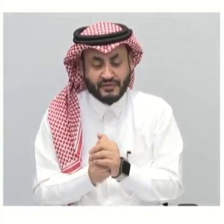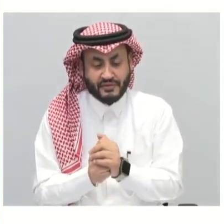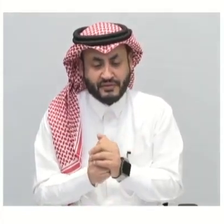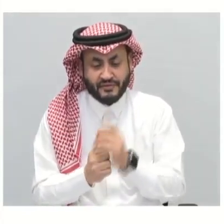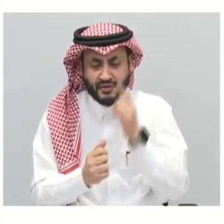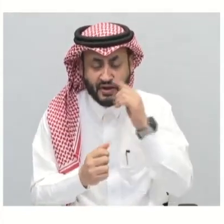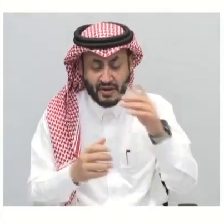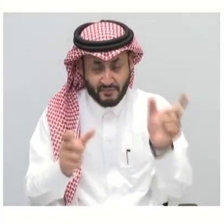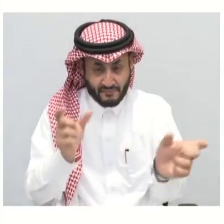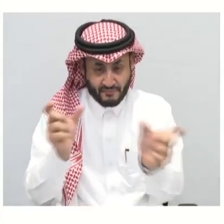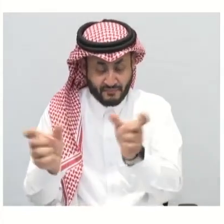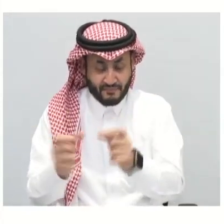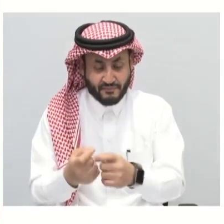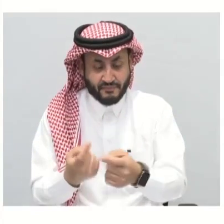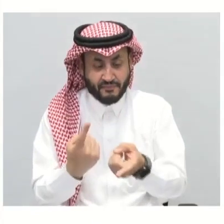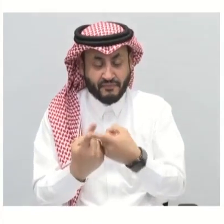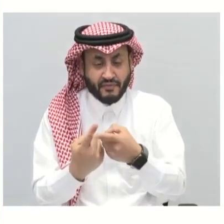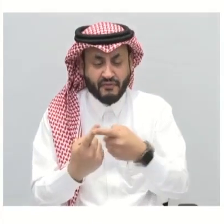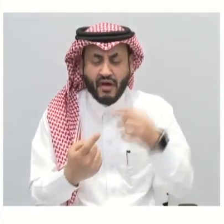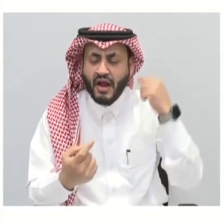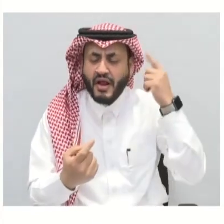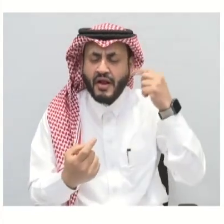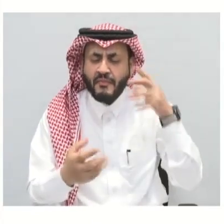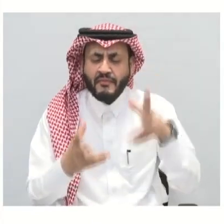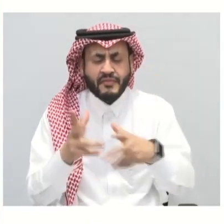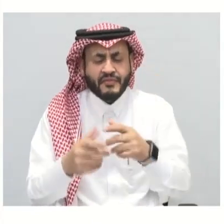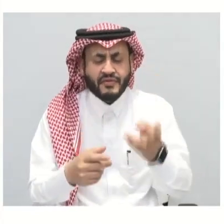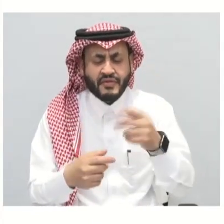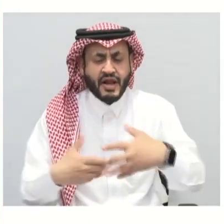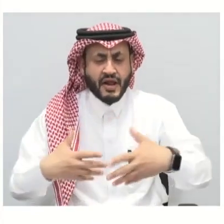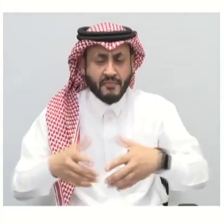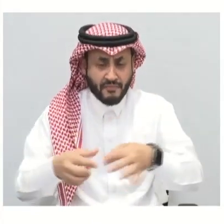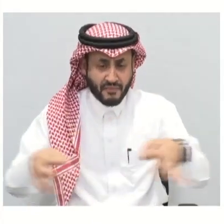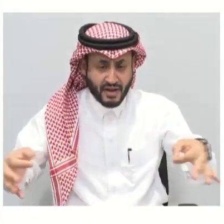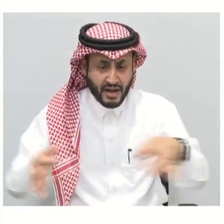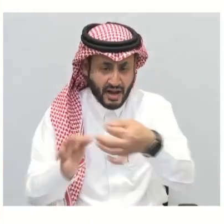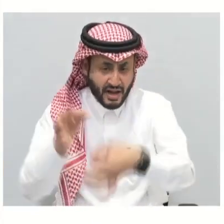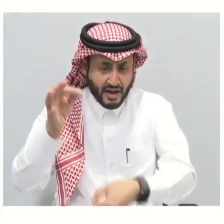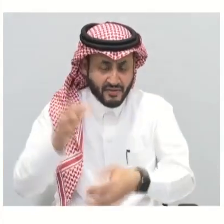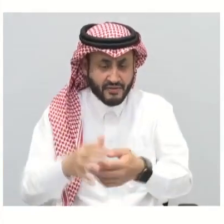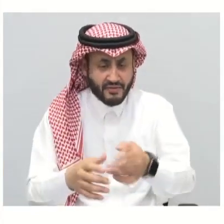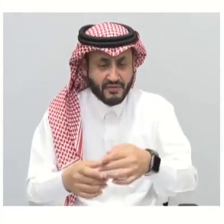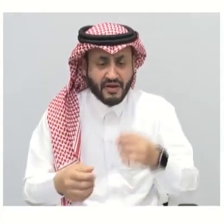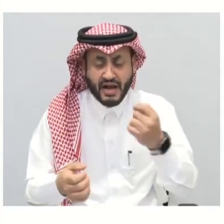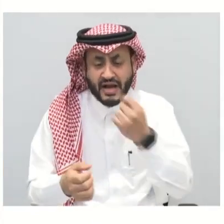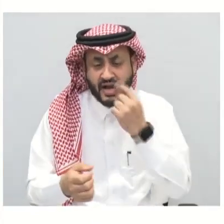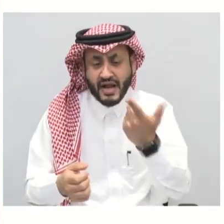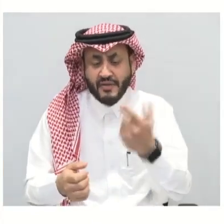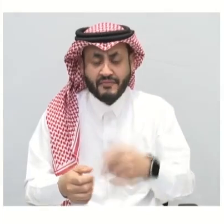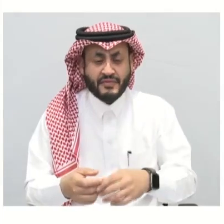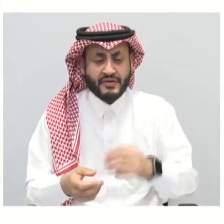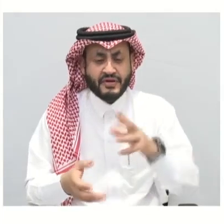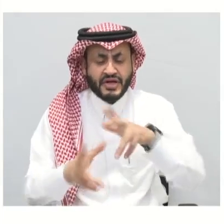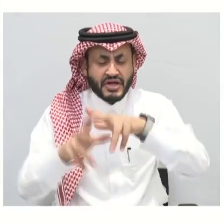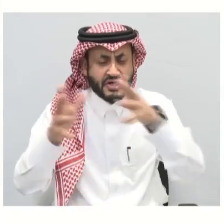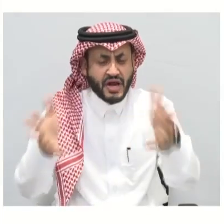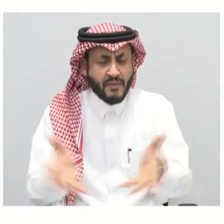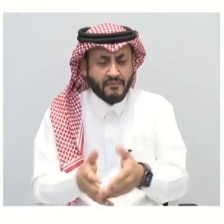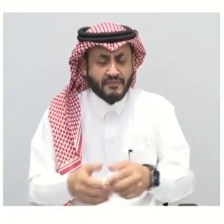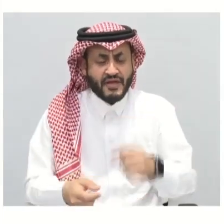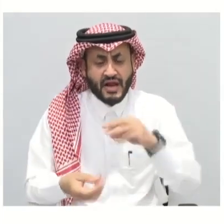this order. For example, here we have opinion, size, age, shape, color, origin,